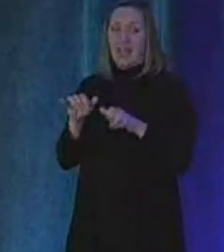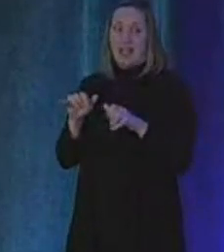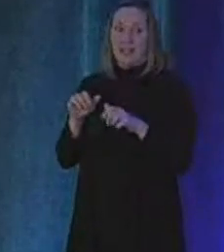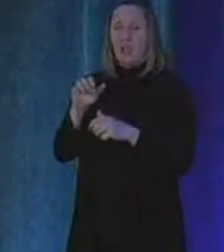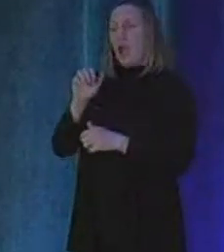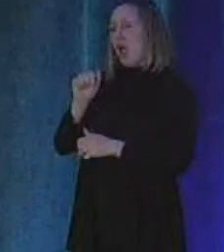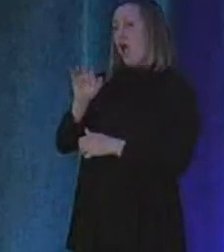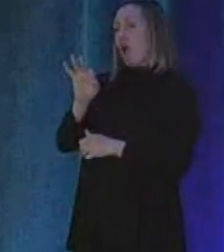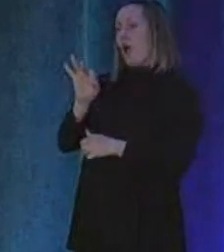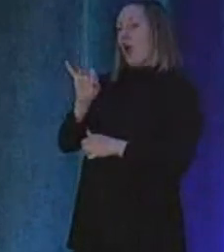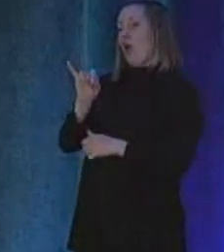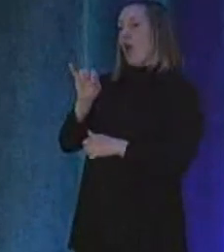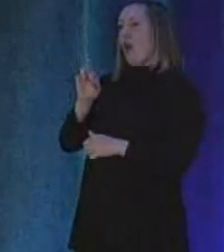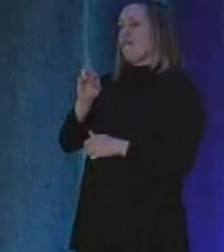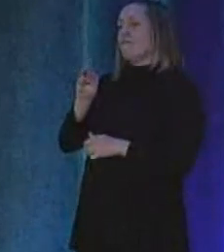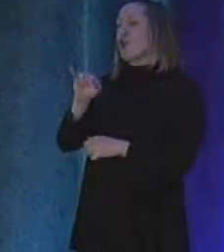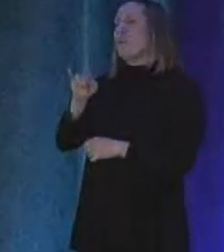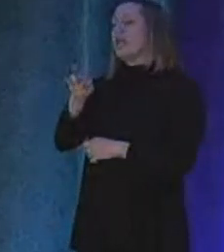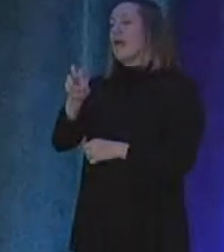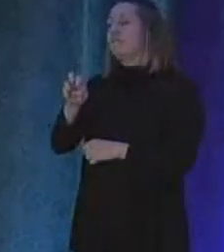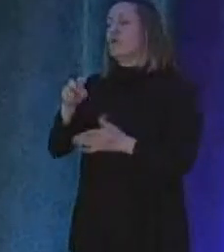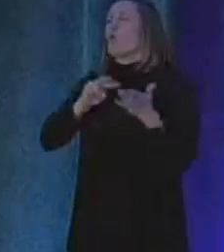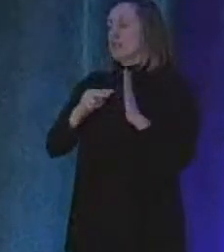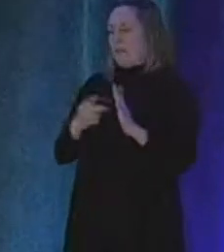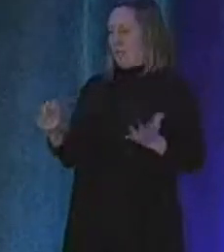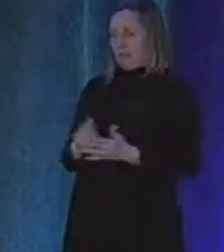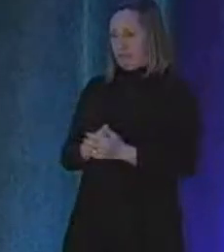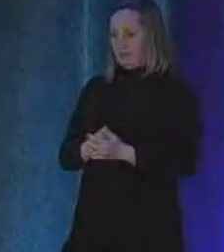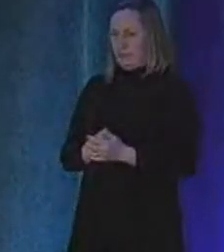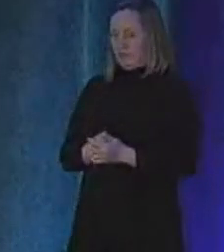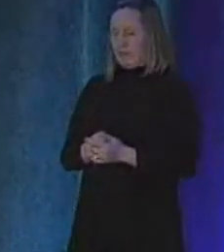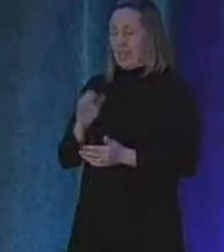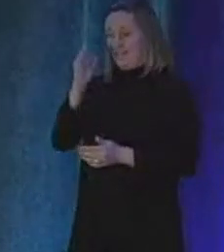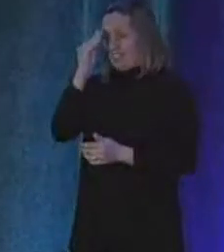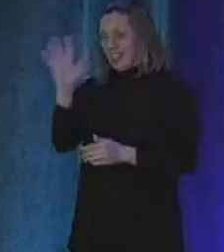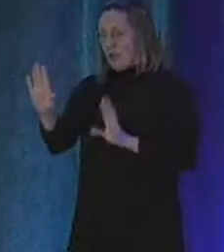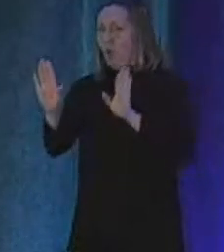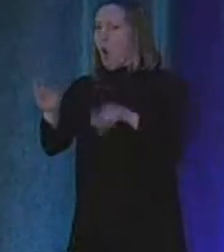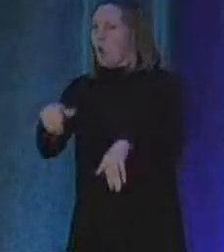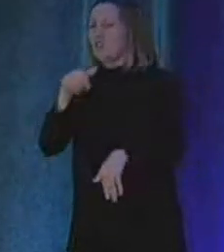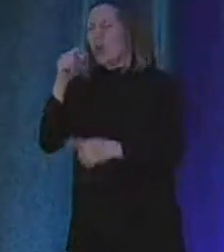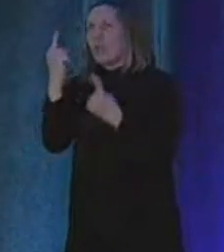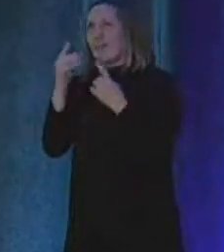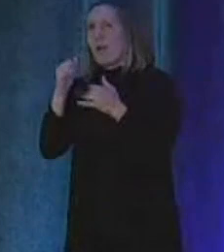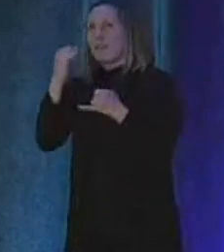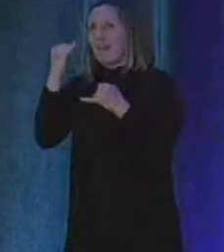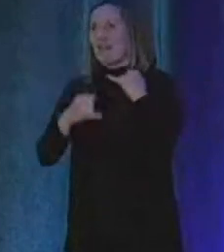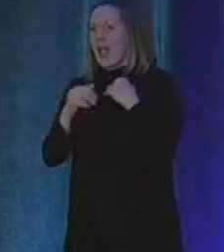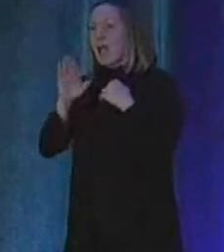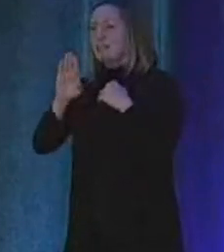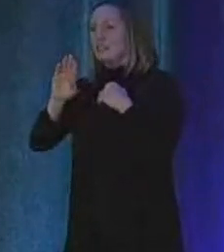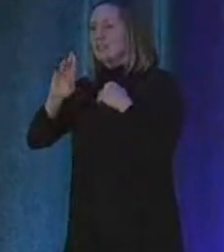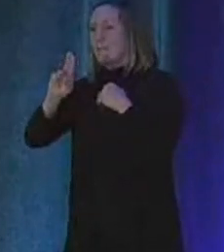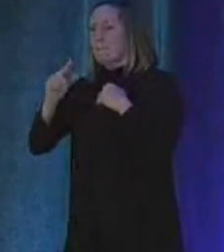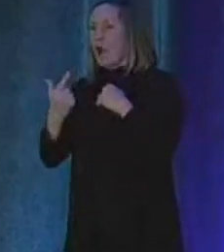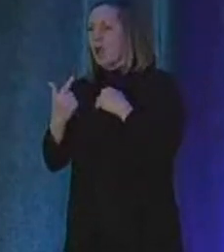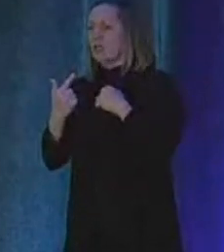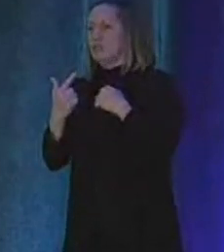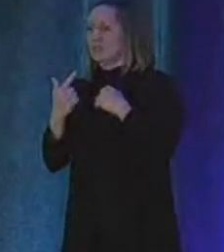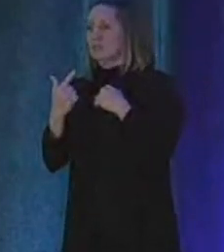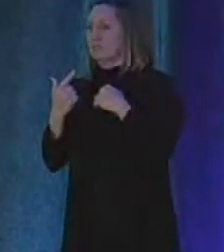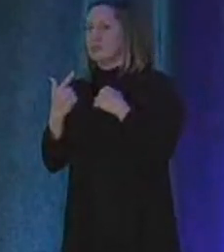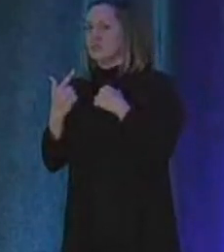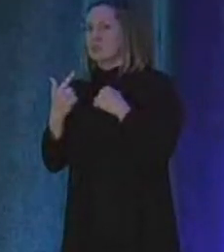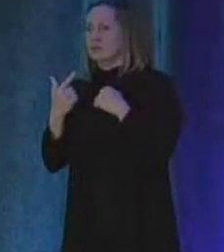by that? If I tell you, don't think about the last bug you wrote, what's the first thing you start